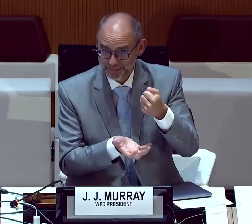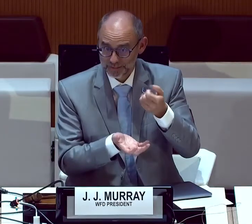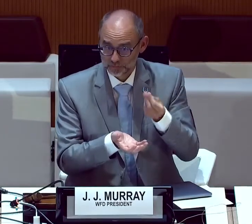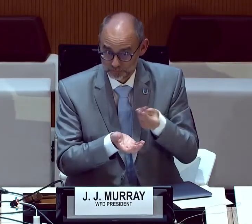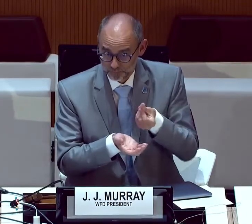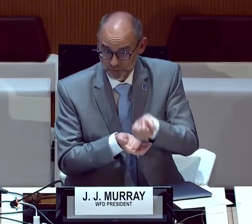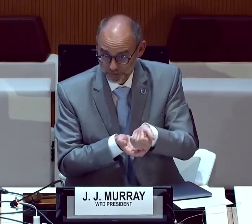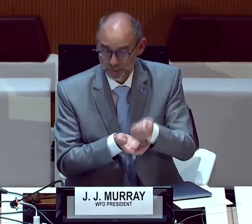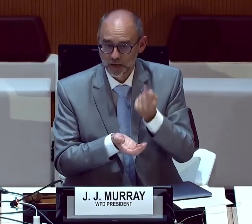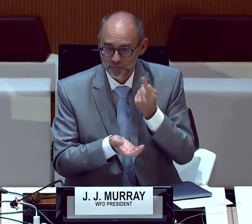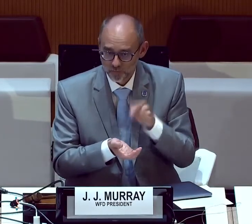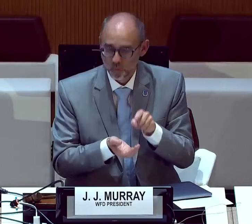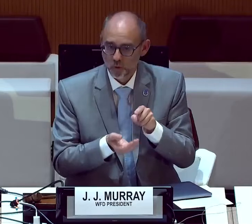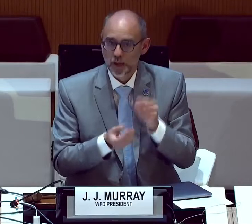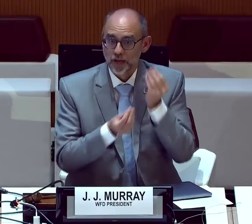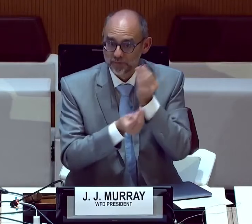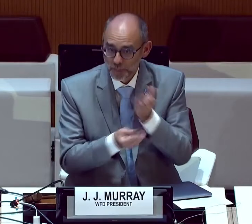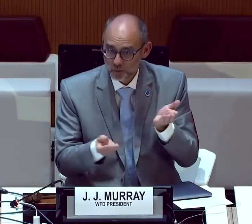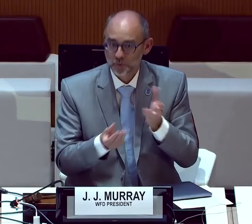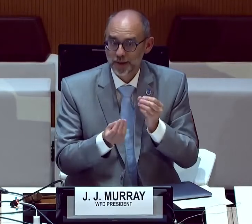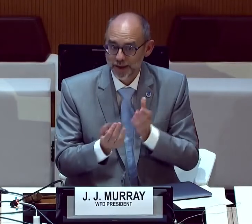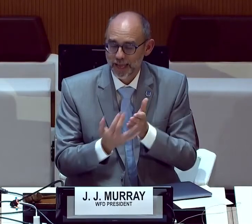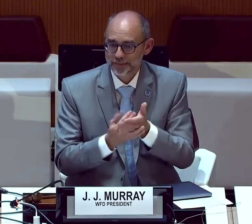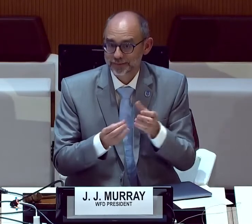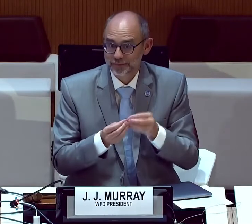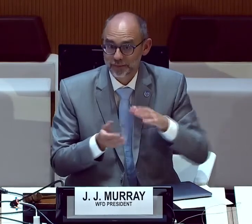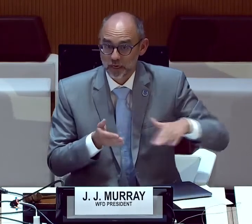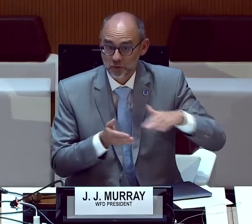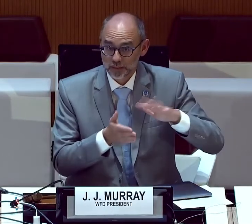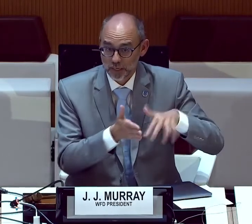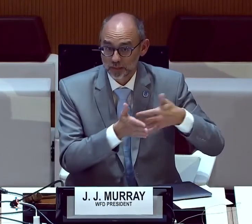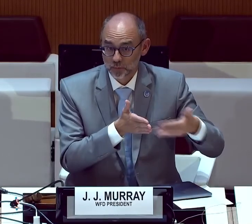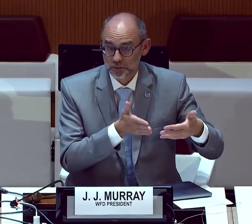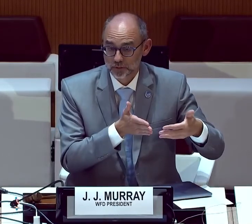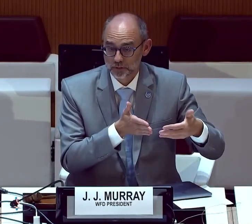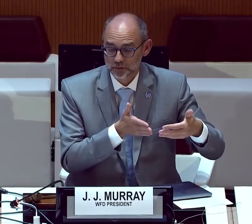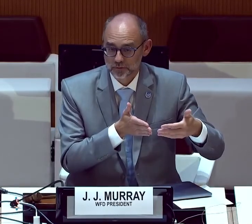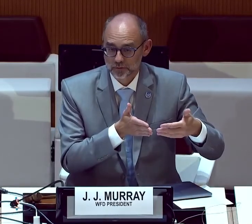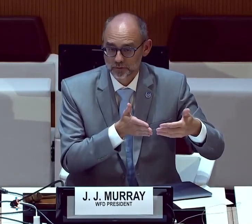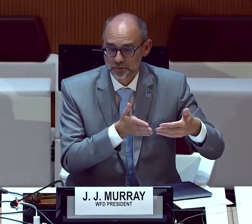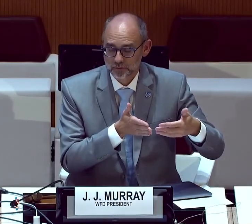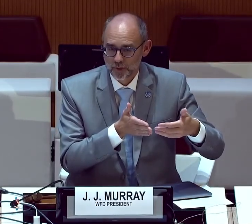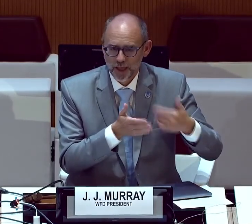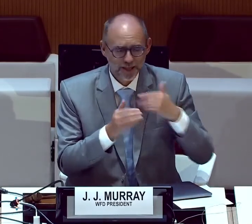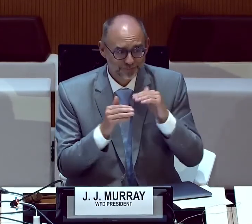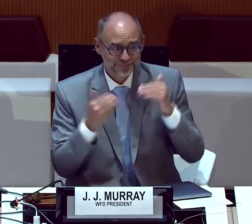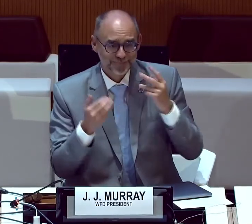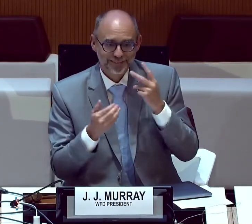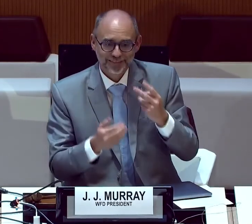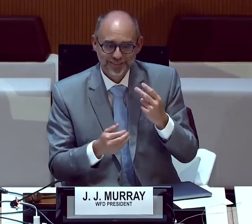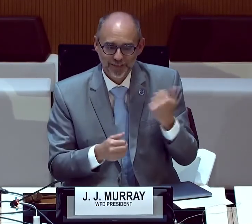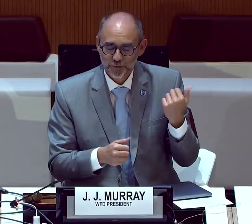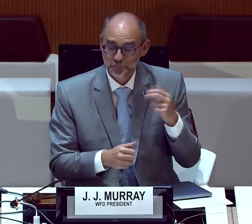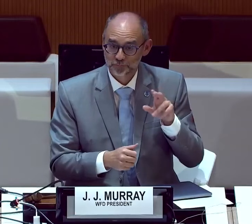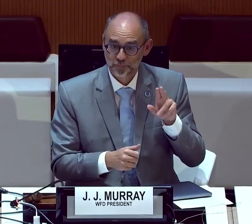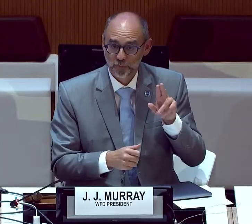We also need to be very careful that we ensure that a budget is available to provide information and access to services in